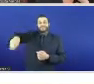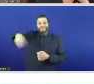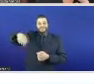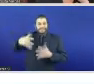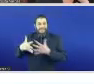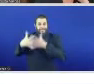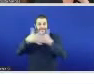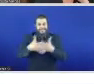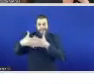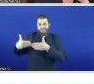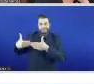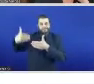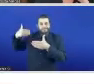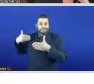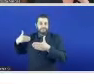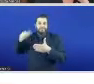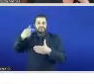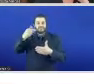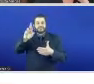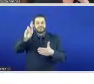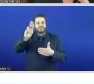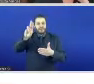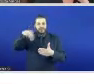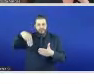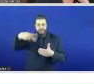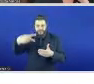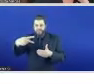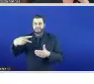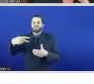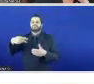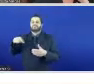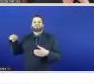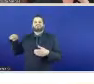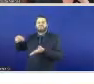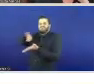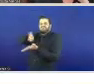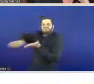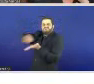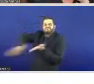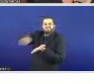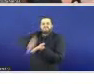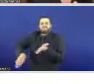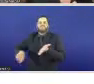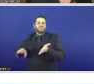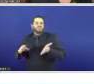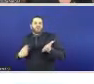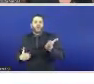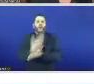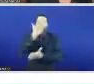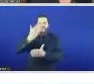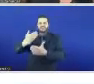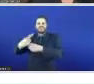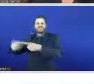who don't even feel they have to recognize or abide by human rights at all. So the second threat I would point